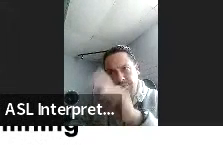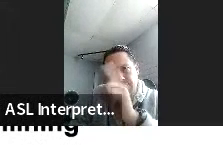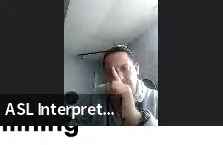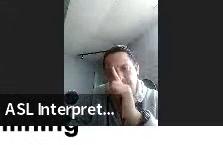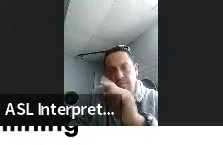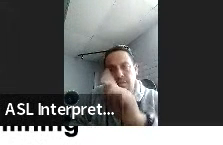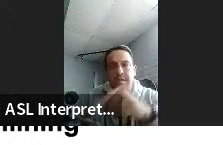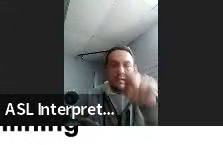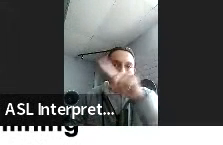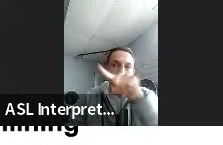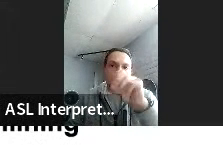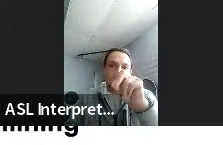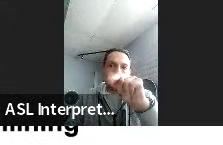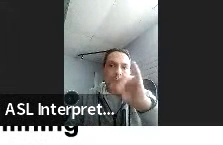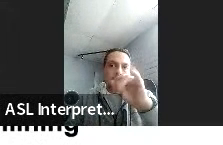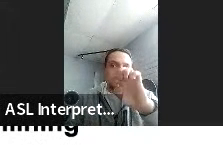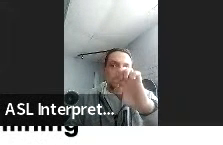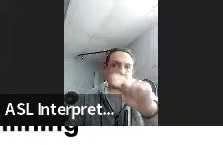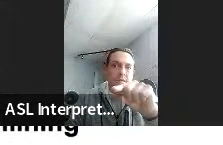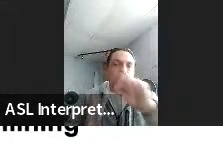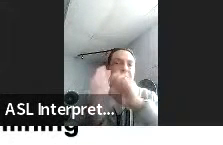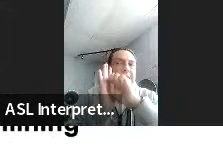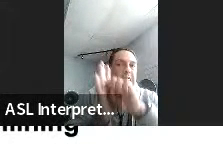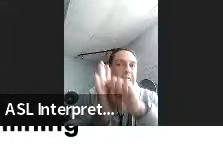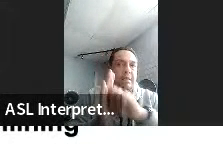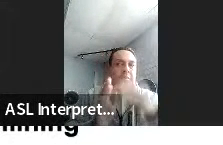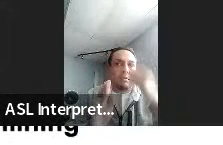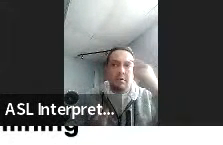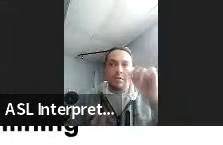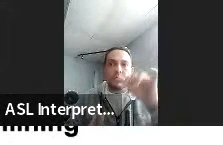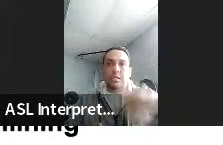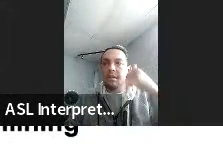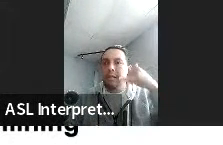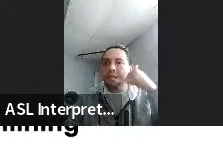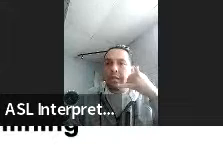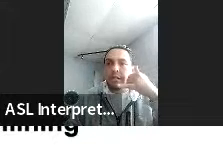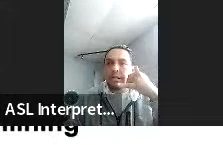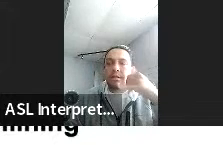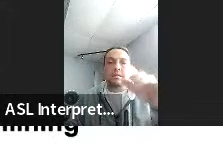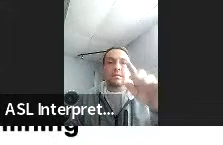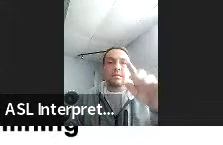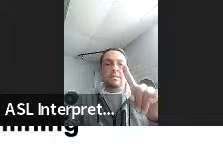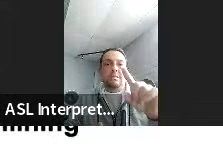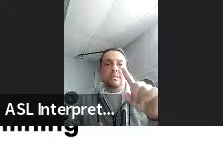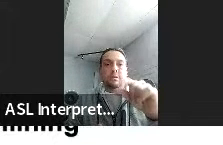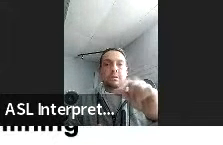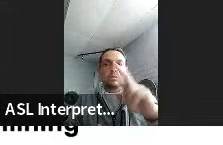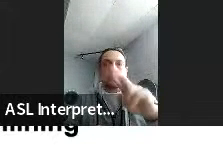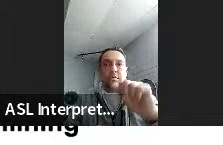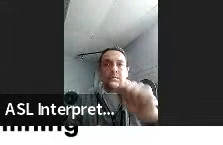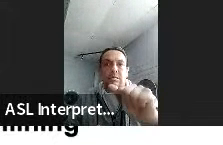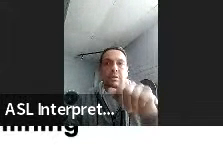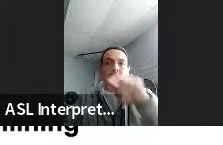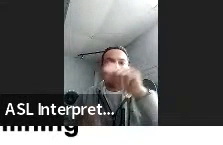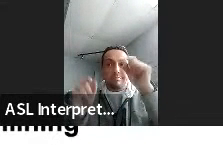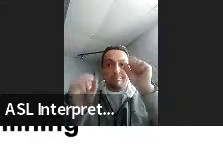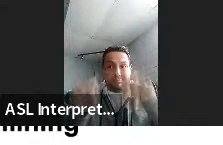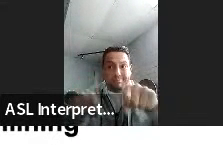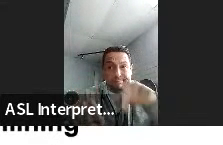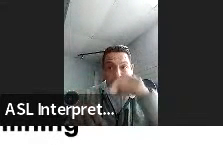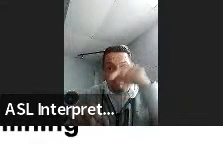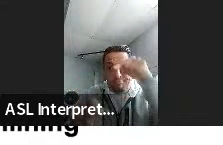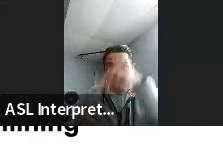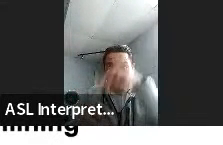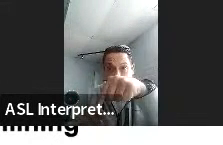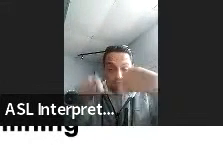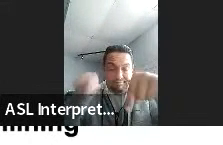clear on where a telegraph office is allowed to locate, but it's a lot less clear on where a cell phone repair shop can go. So we're